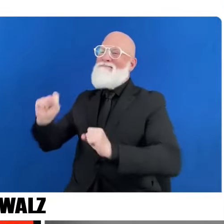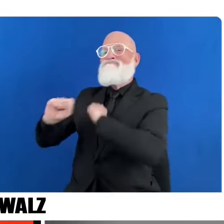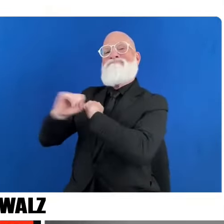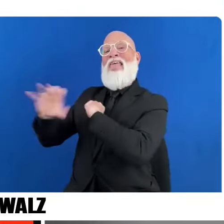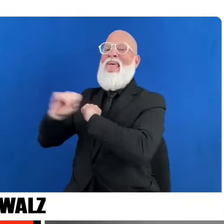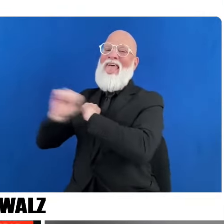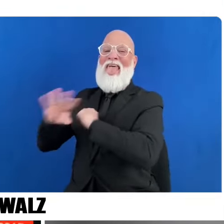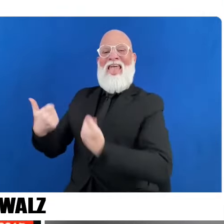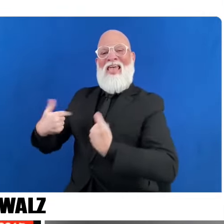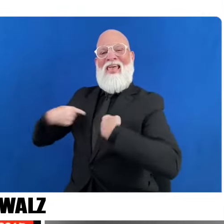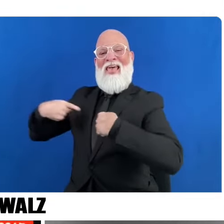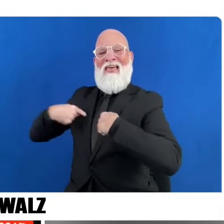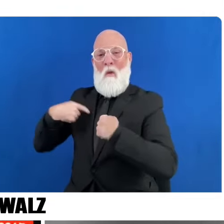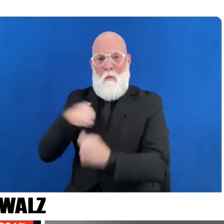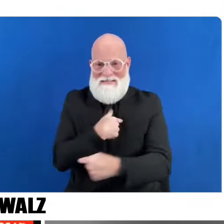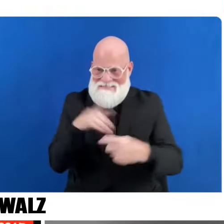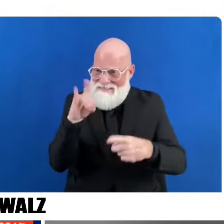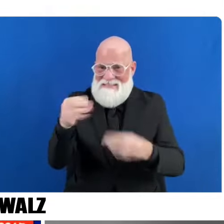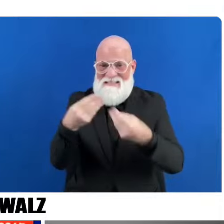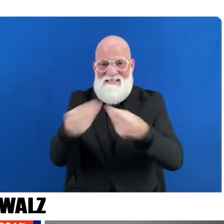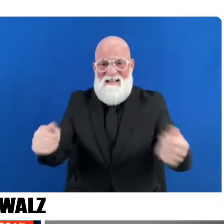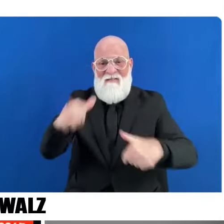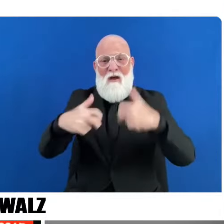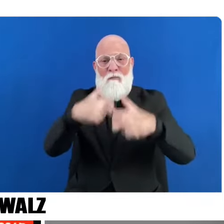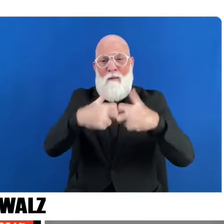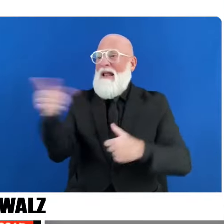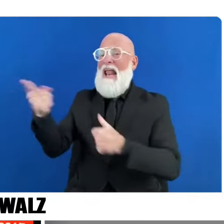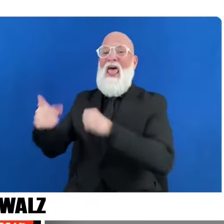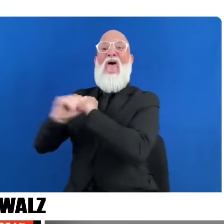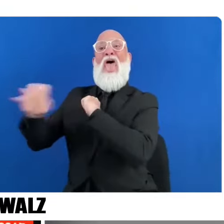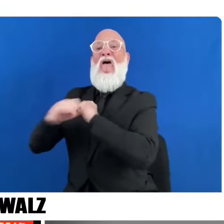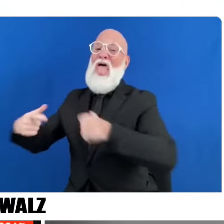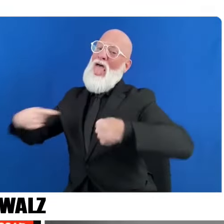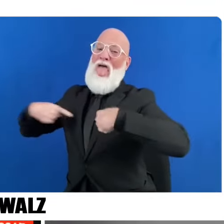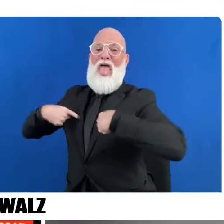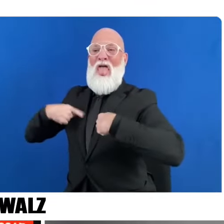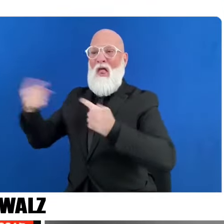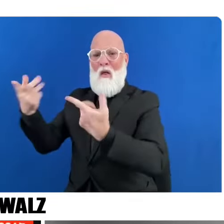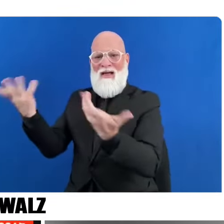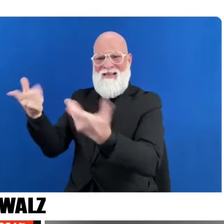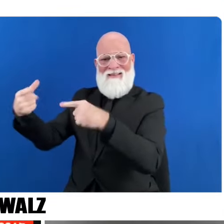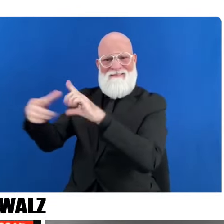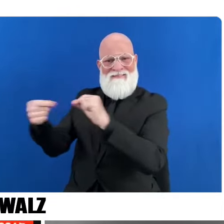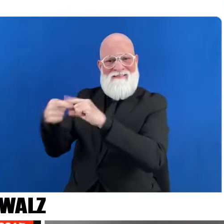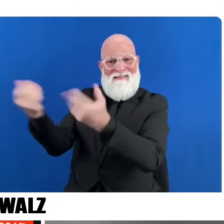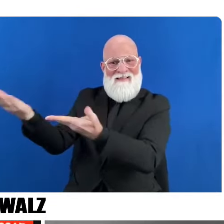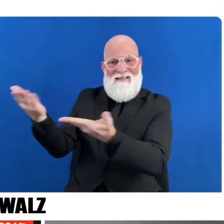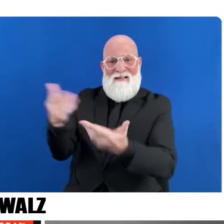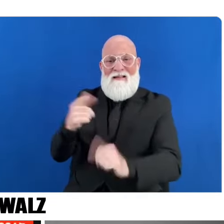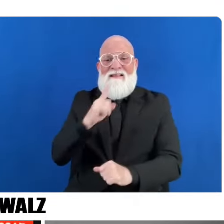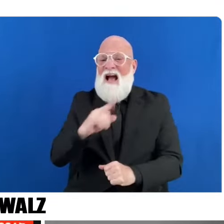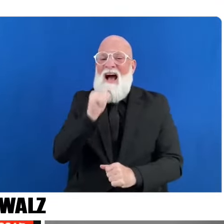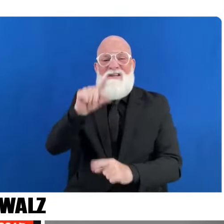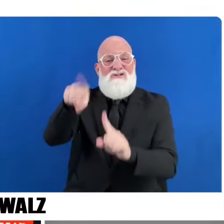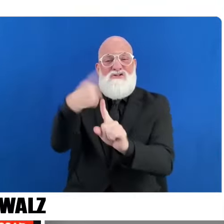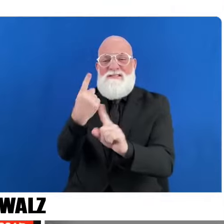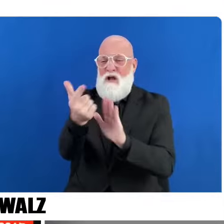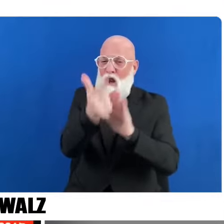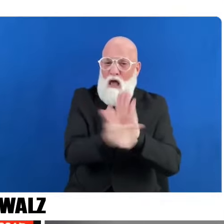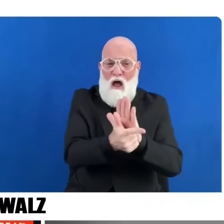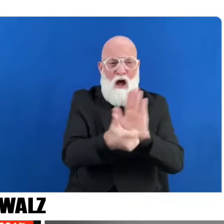of these things? And they need to be done by the legislature. You can't just do this through the executive branch. So look, we have the options to do